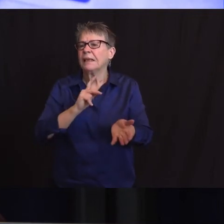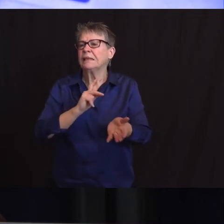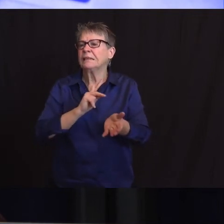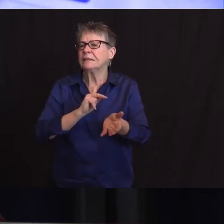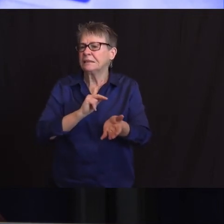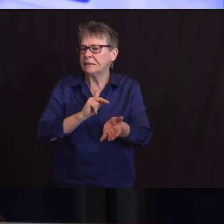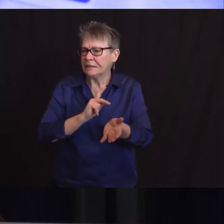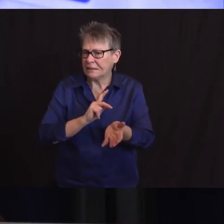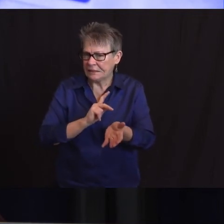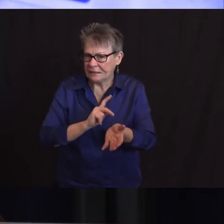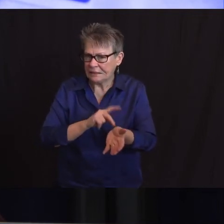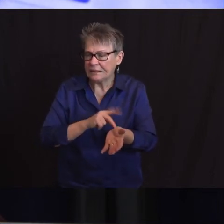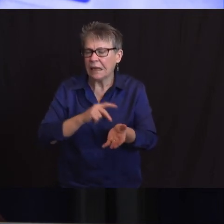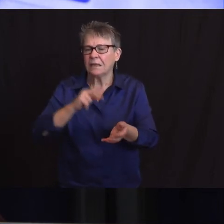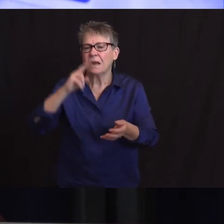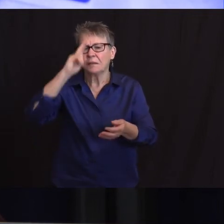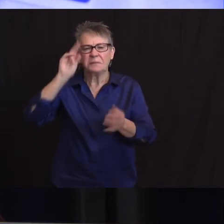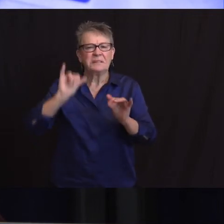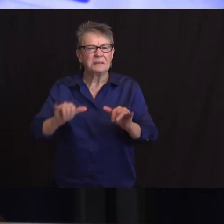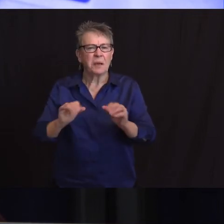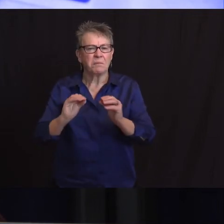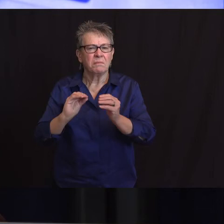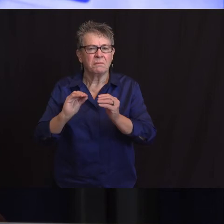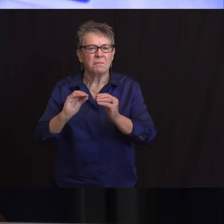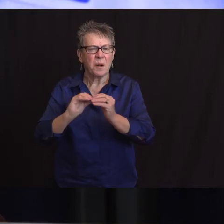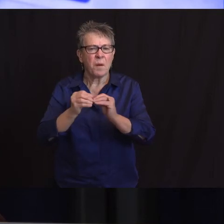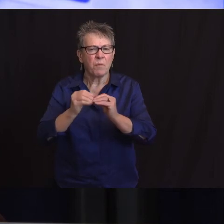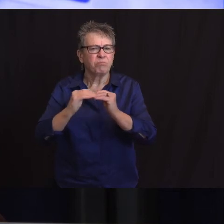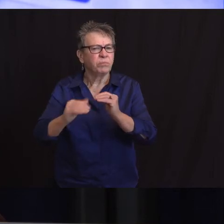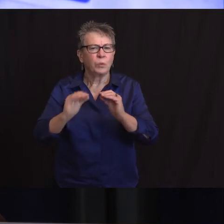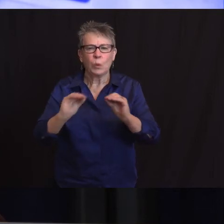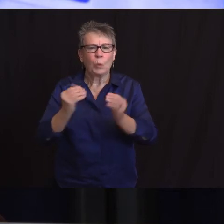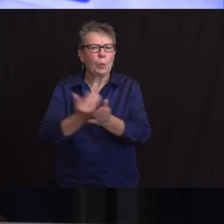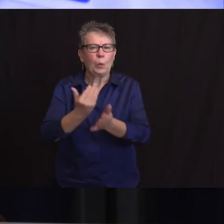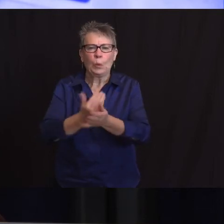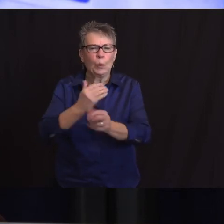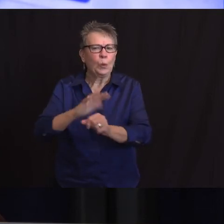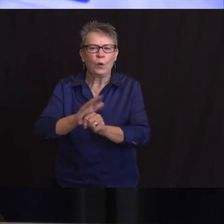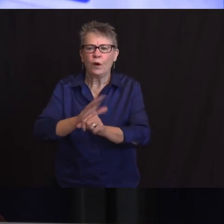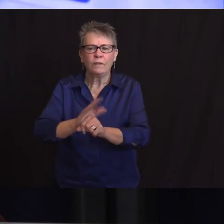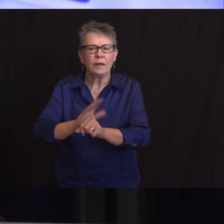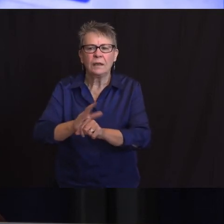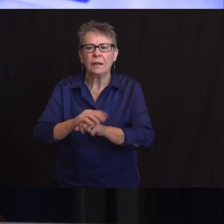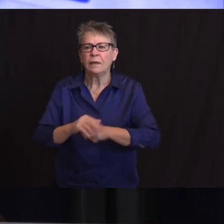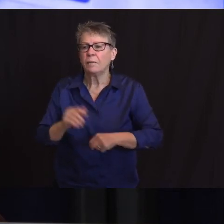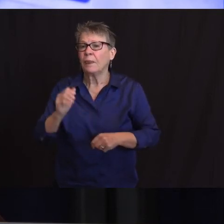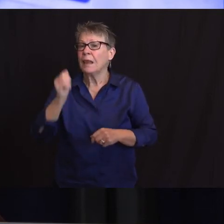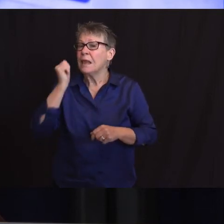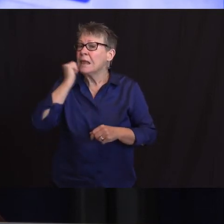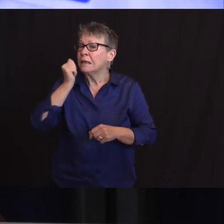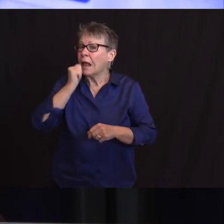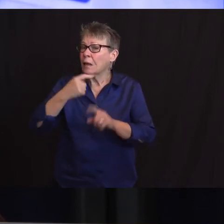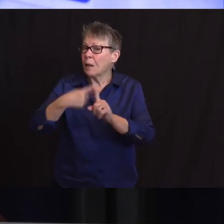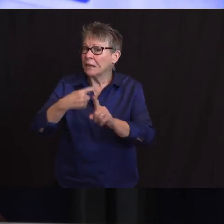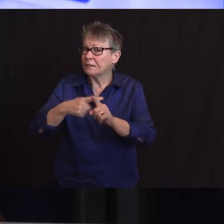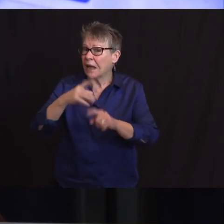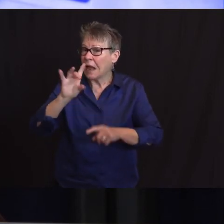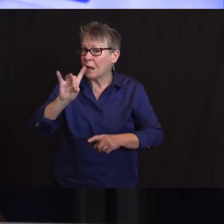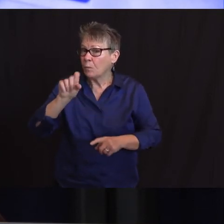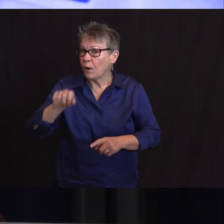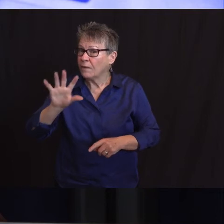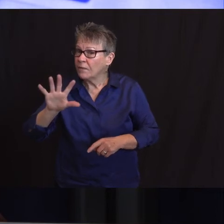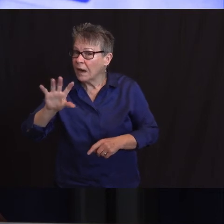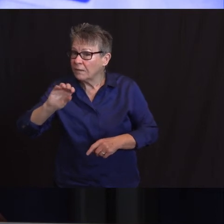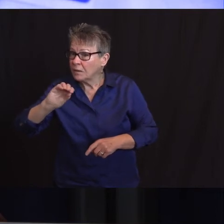daily positivity as of February 4th in the state is 8.5%. The northern part of the state